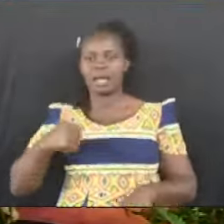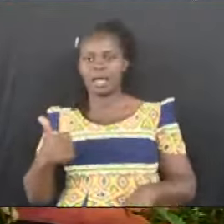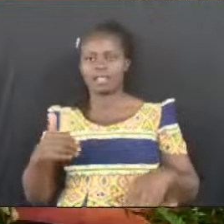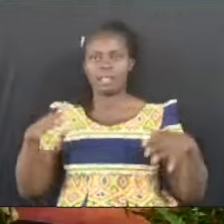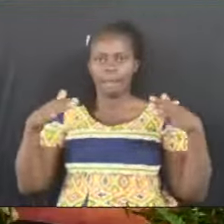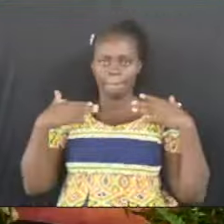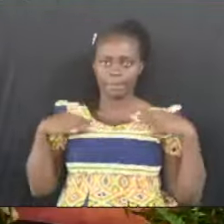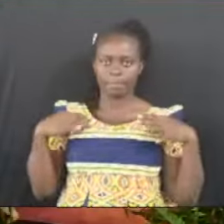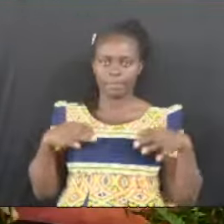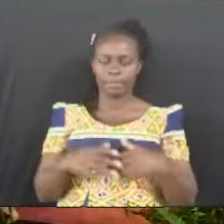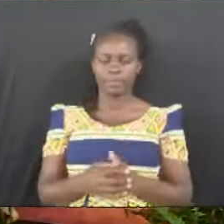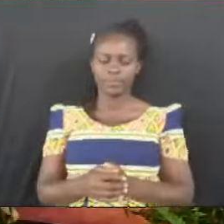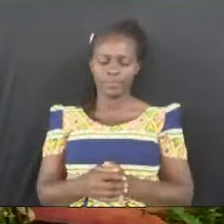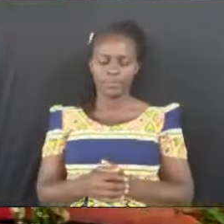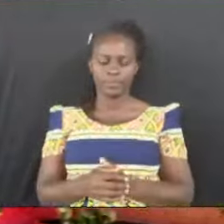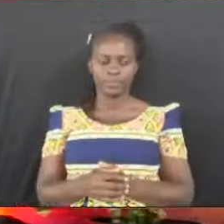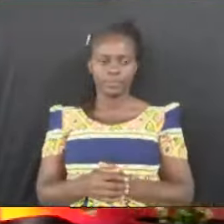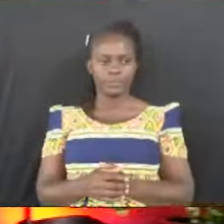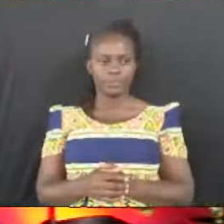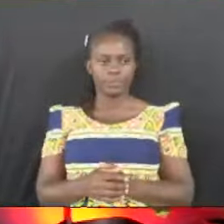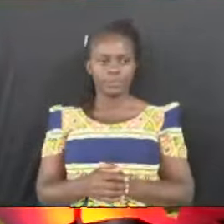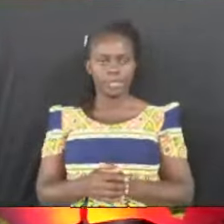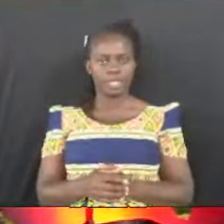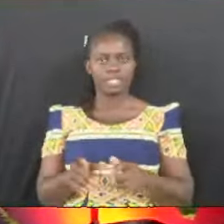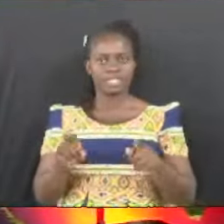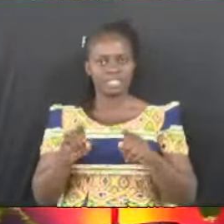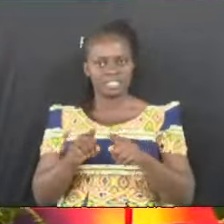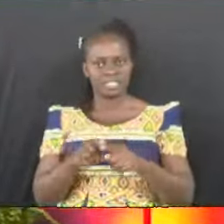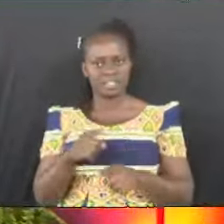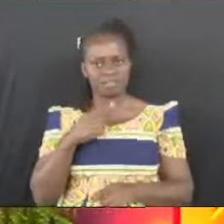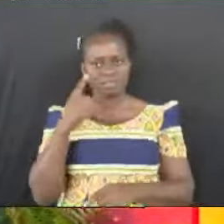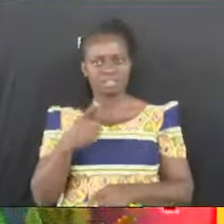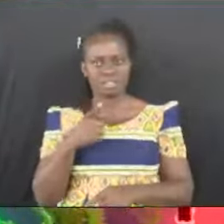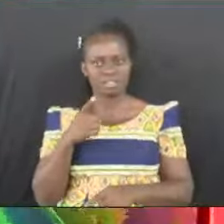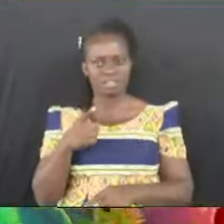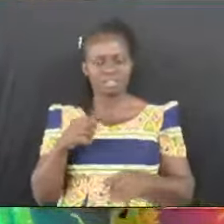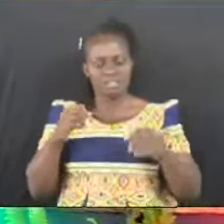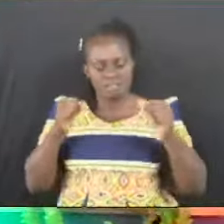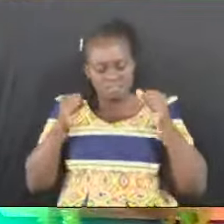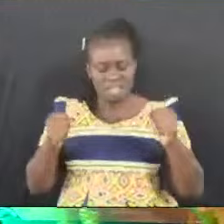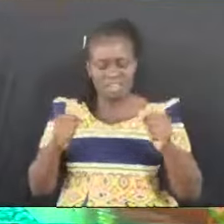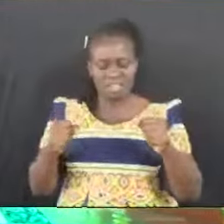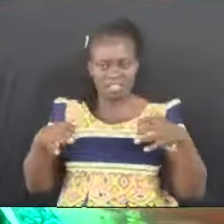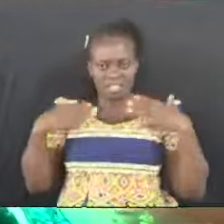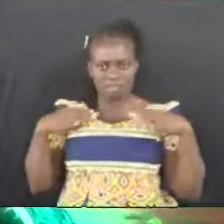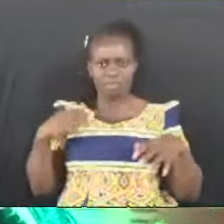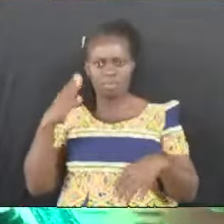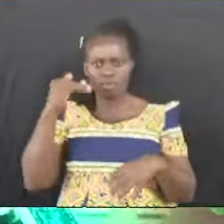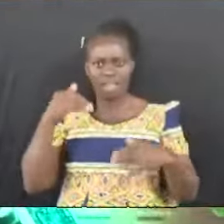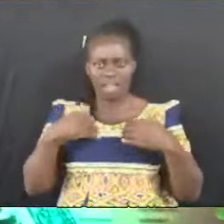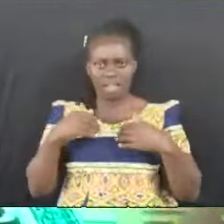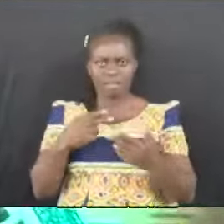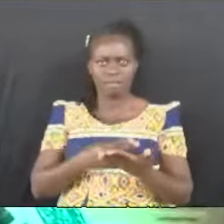say, Adventists should be the kindest people. Why? Because they have the Holy Spirit.